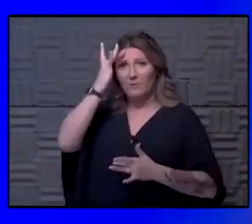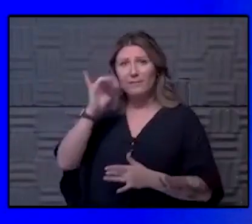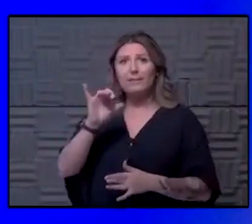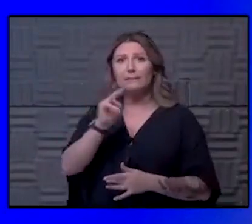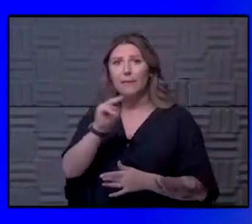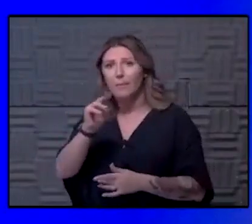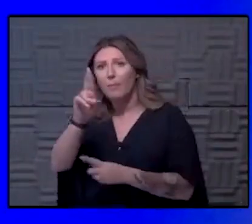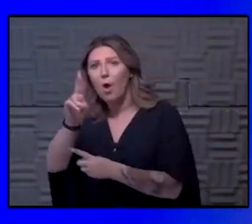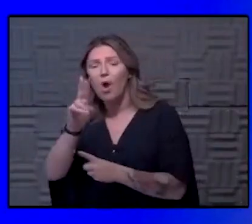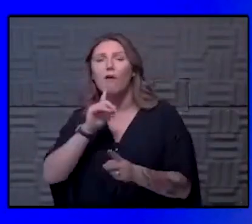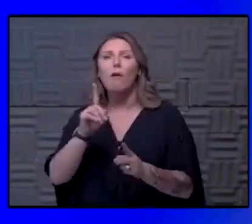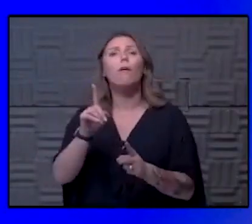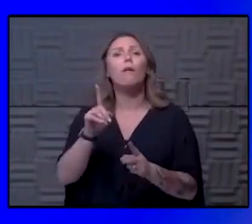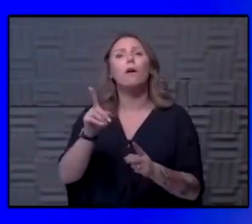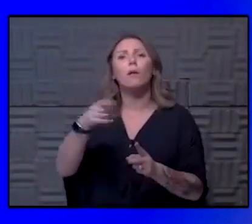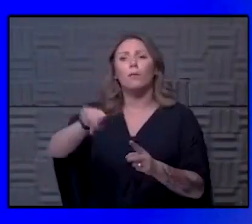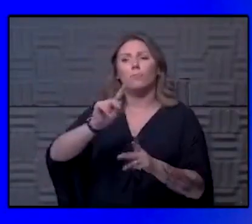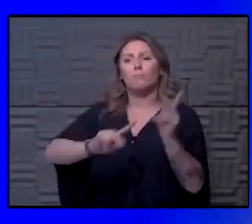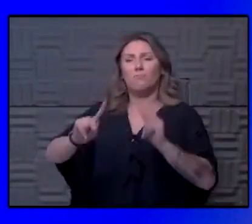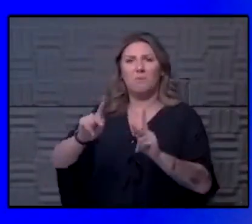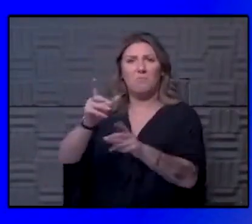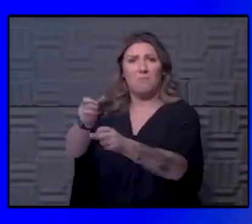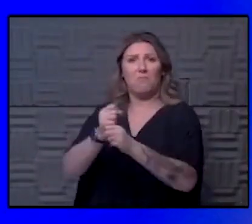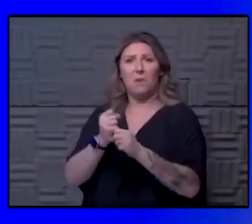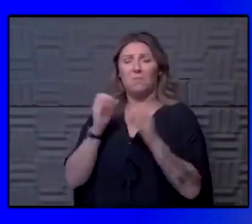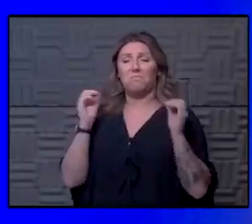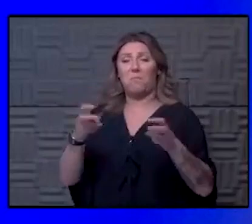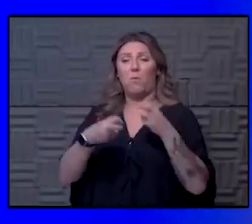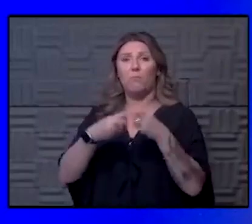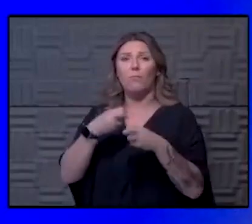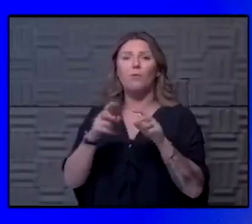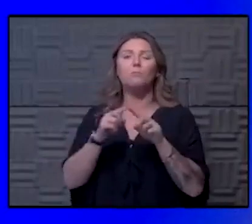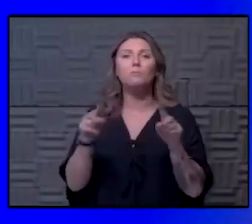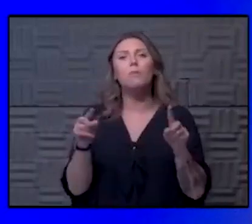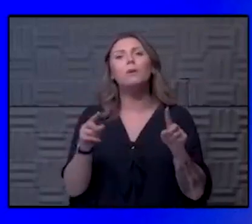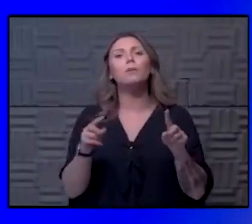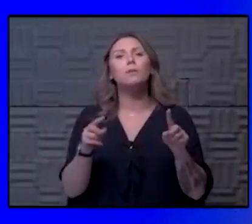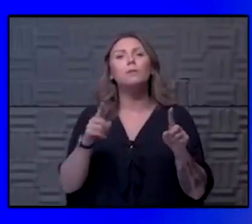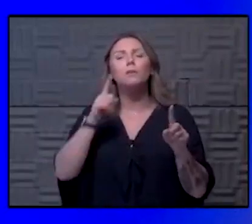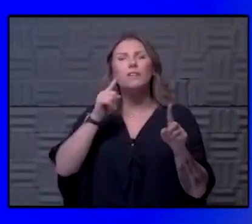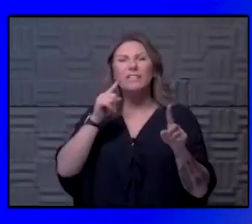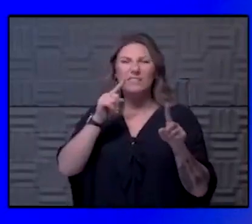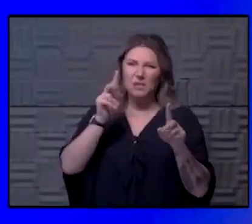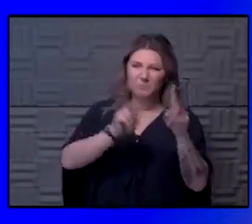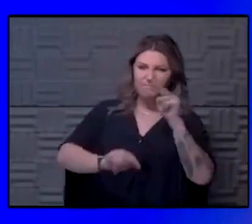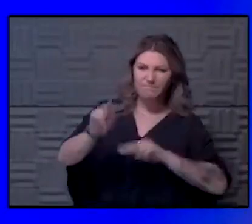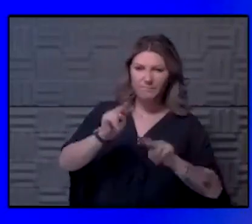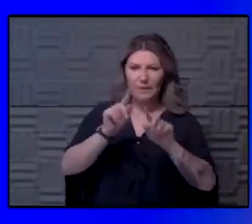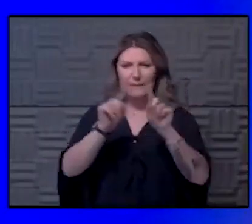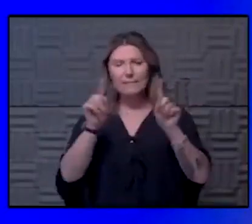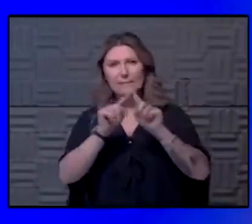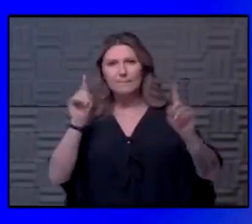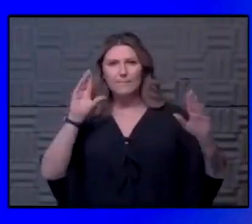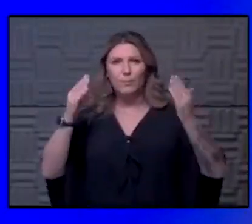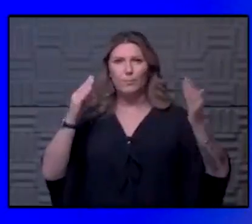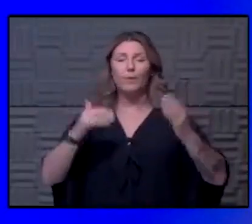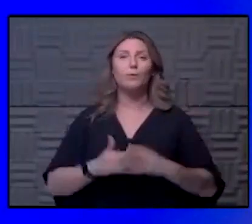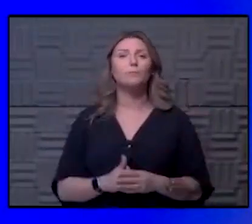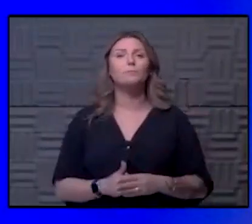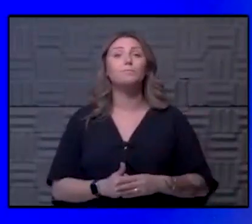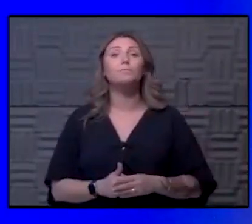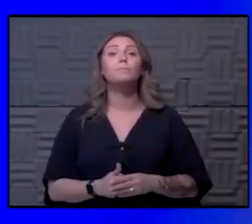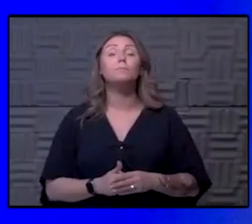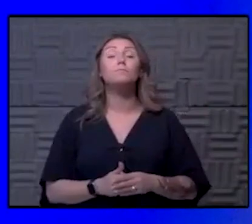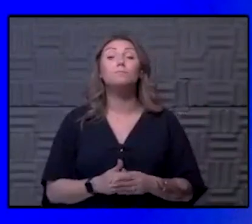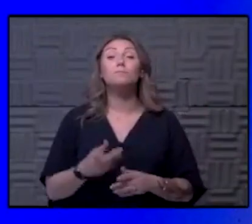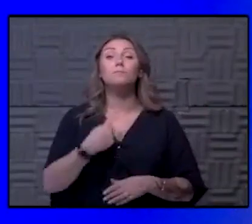and people have gotten those without any problems. So I think you just have to go look at it different ways, but we do understand that, especially